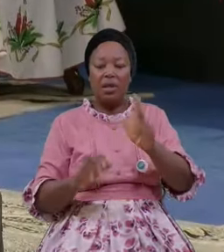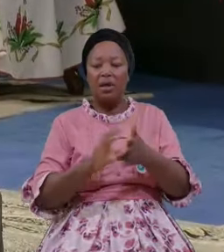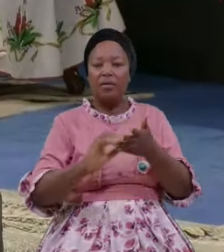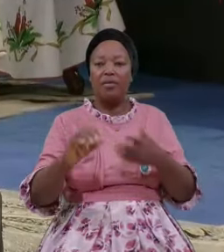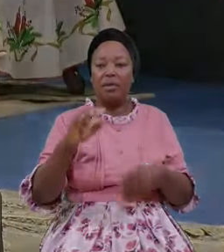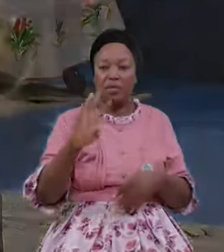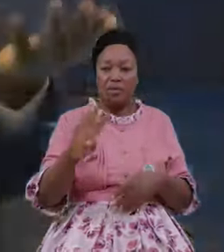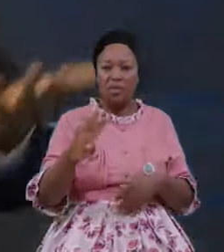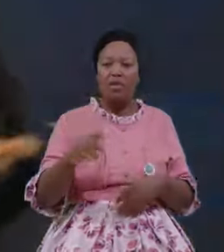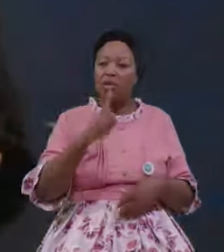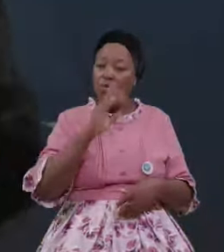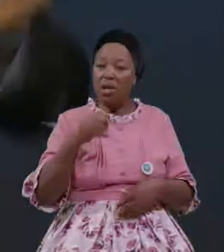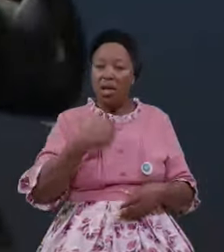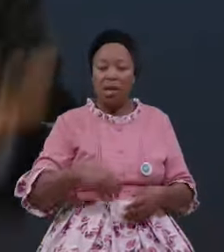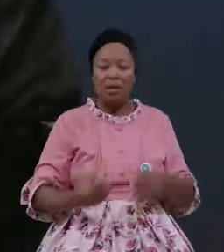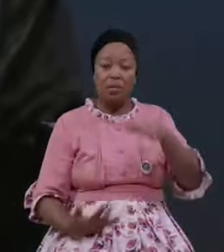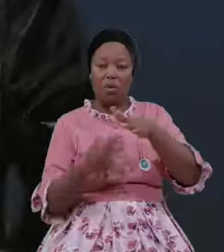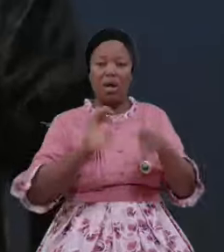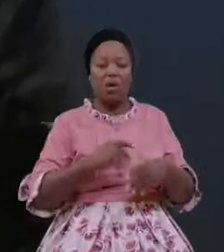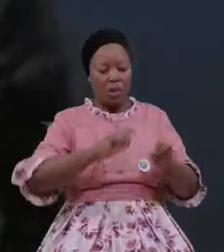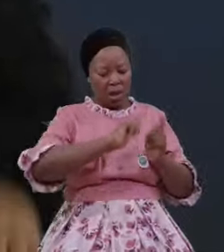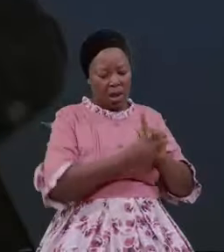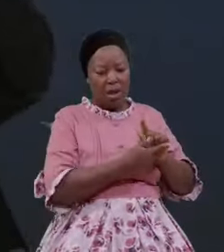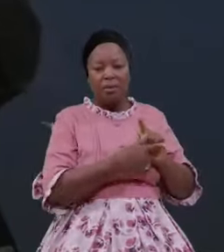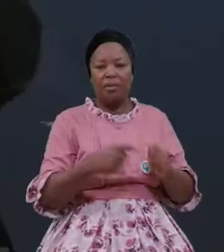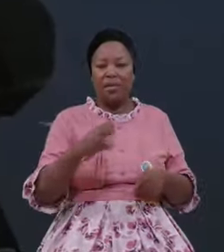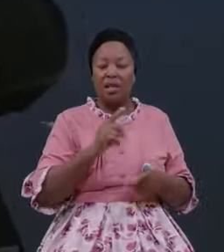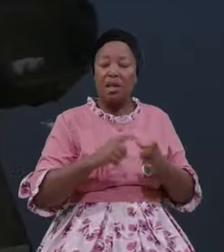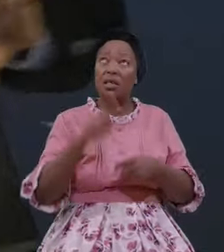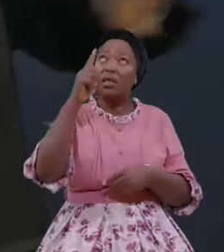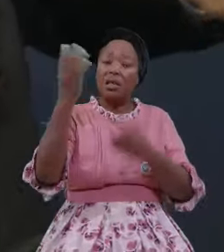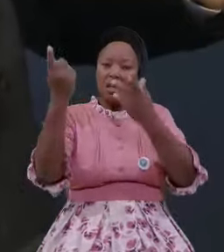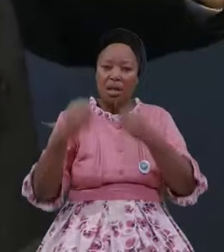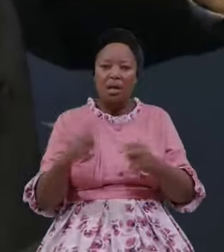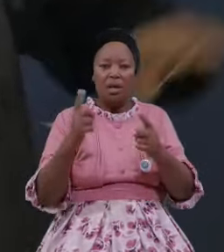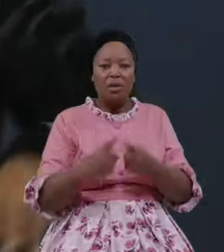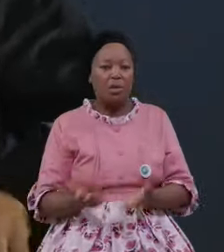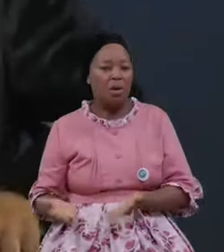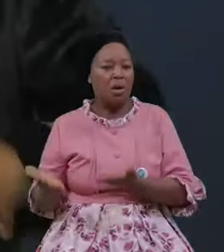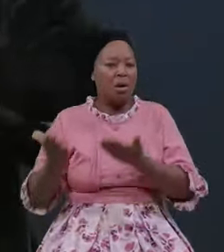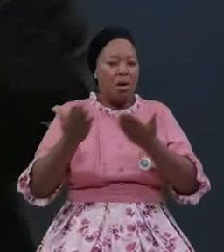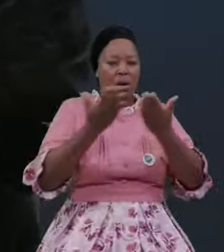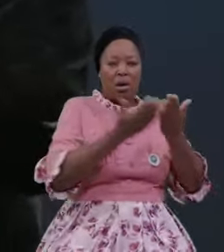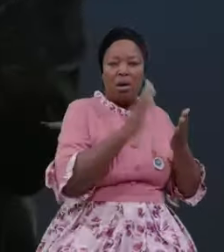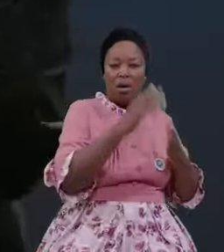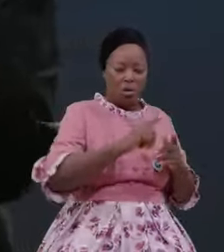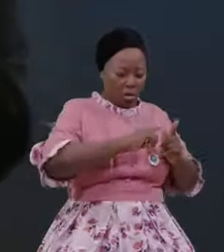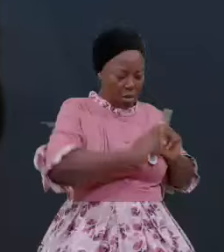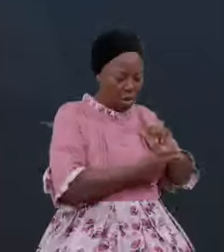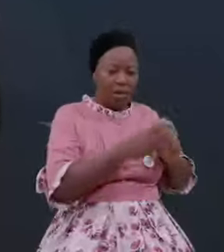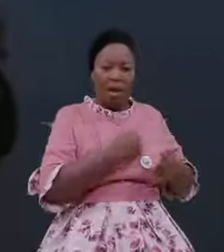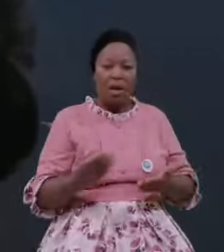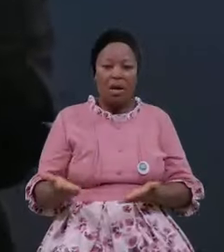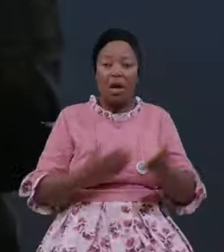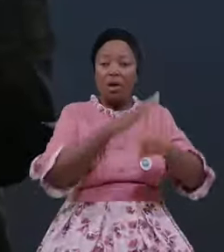griefs." That's the reason why he came, to bear your grief and carried our sorrows. Carried. That's